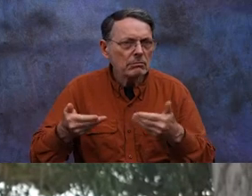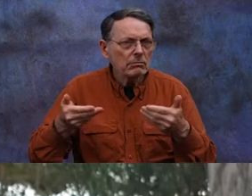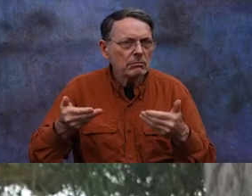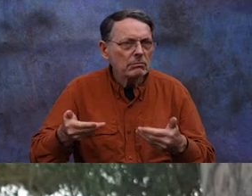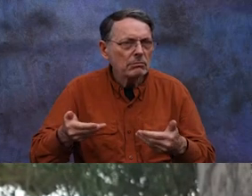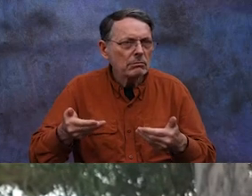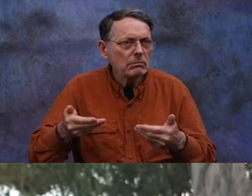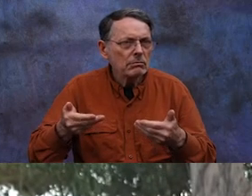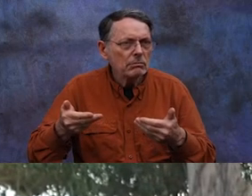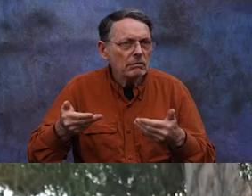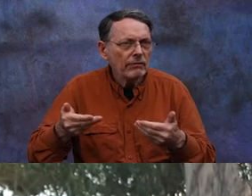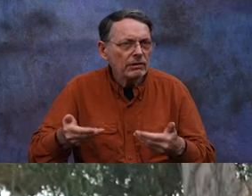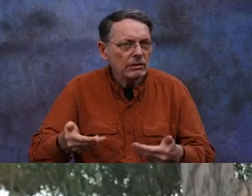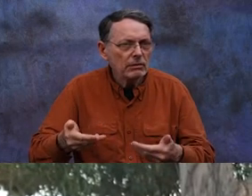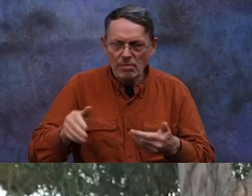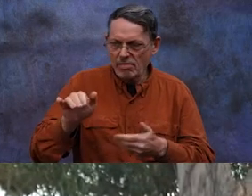This land,